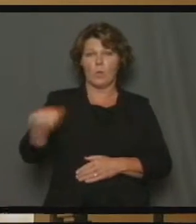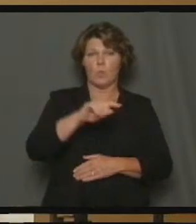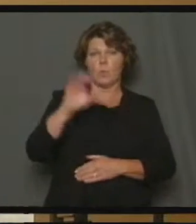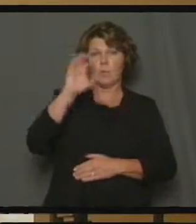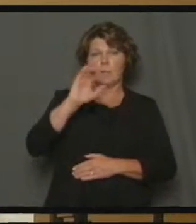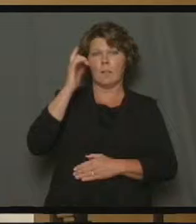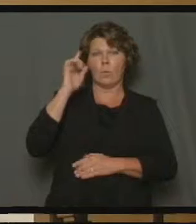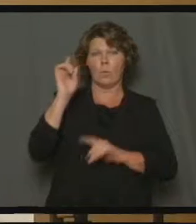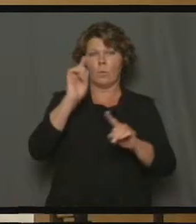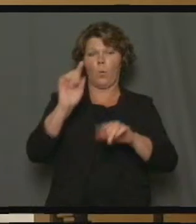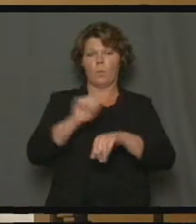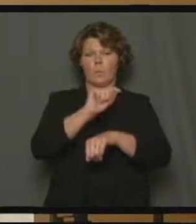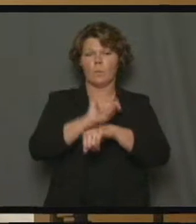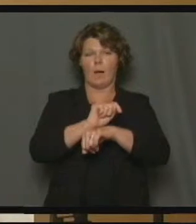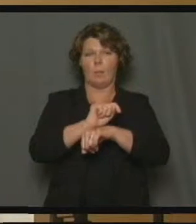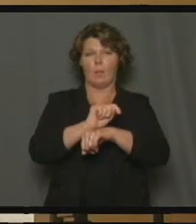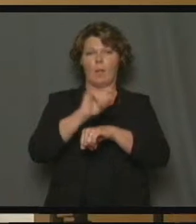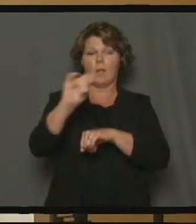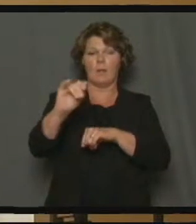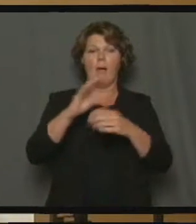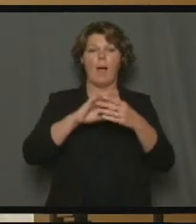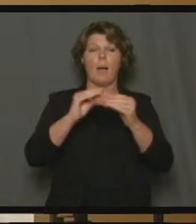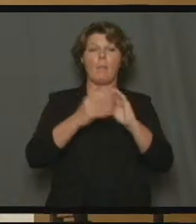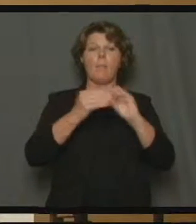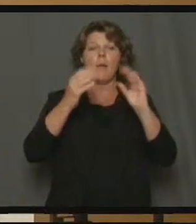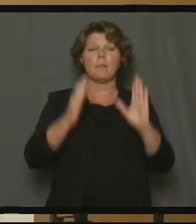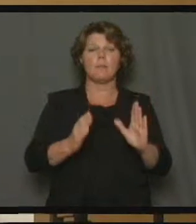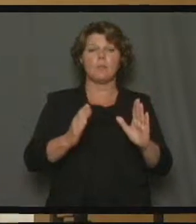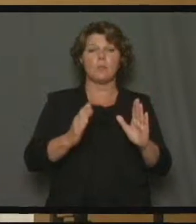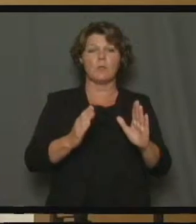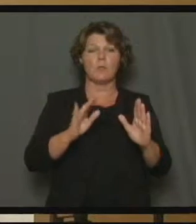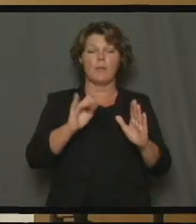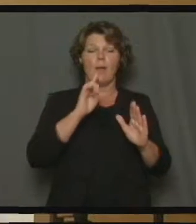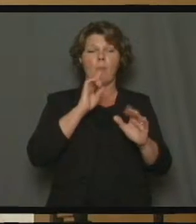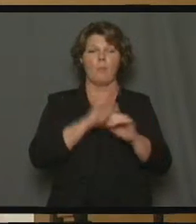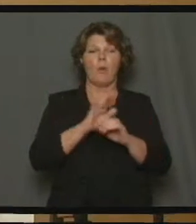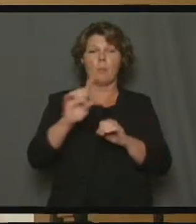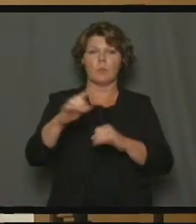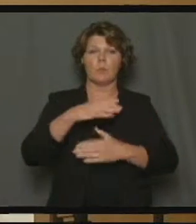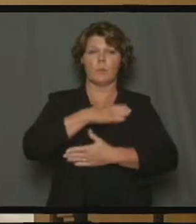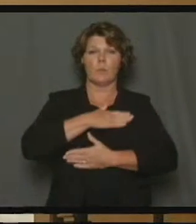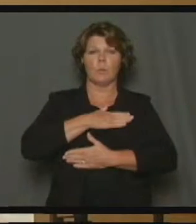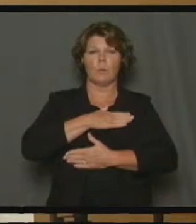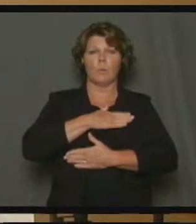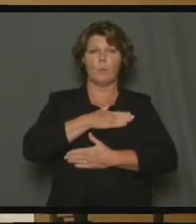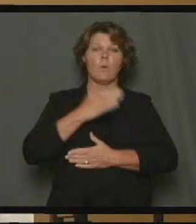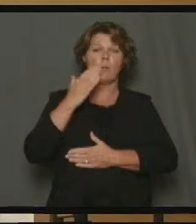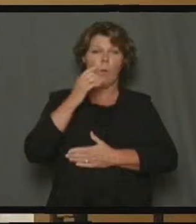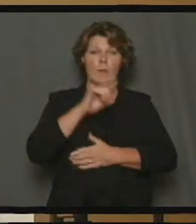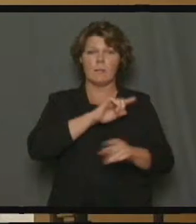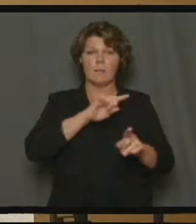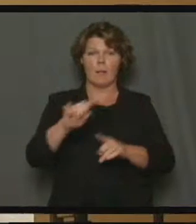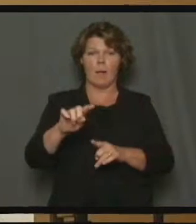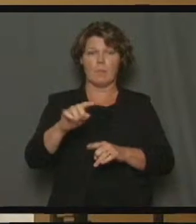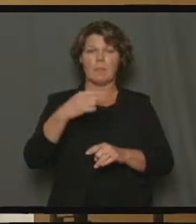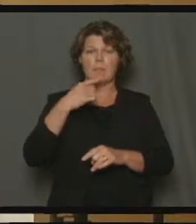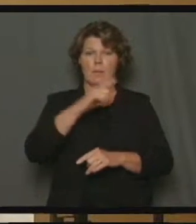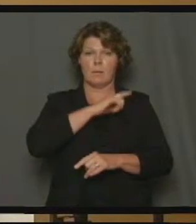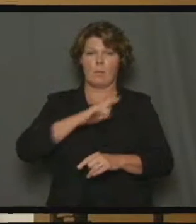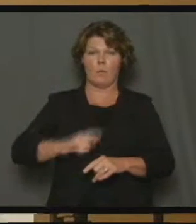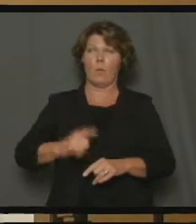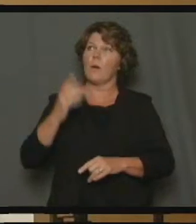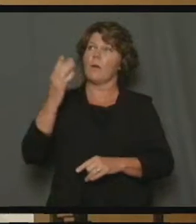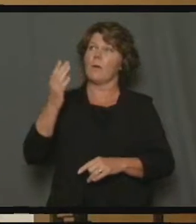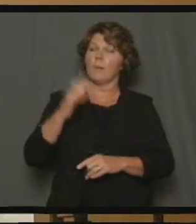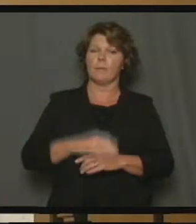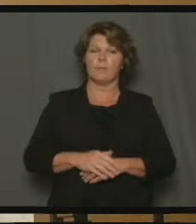his temple. And the messenger of the covenant in whom you delight, behold, he is coming, says the Lord of hosts.